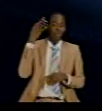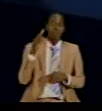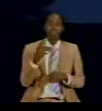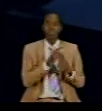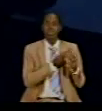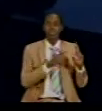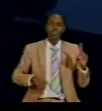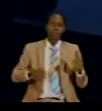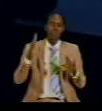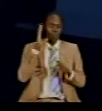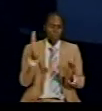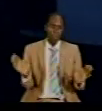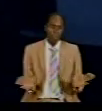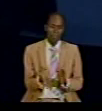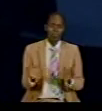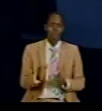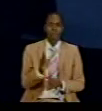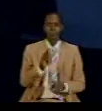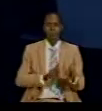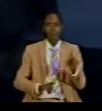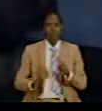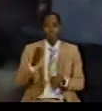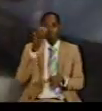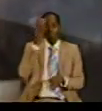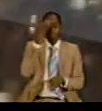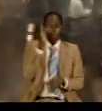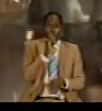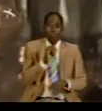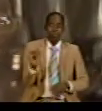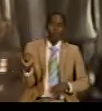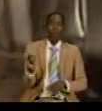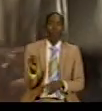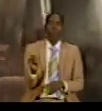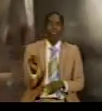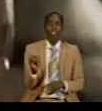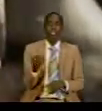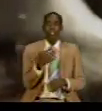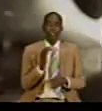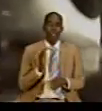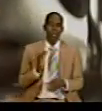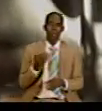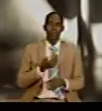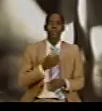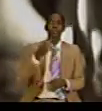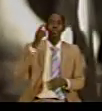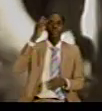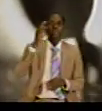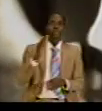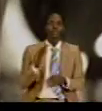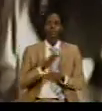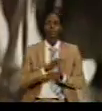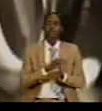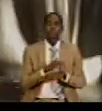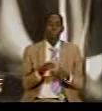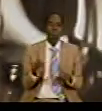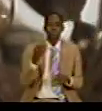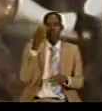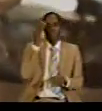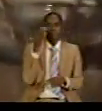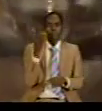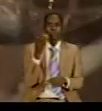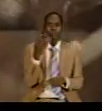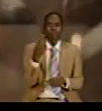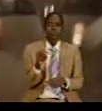men, knowing the terror of the Lord. Our world does not know that there is a terror of the